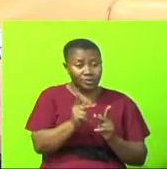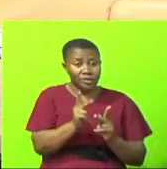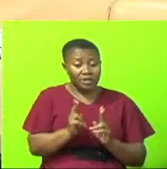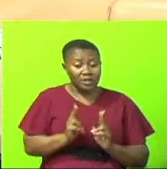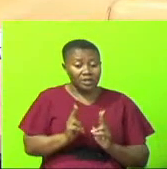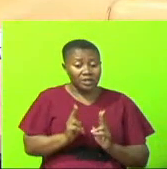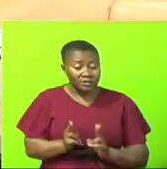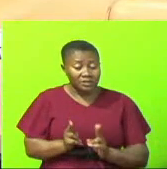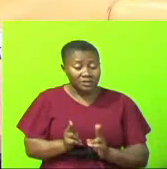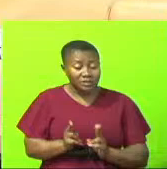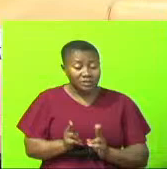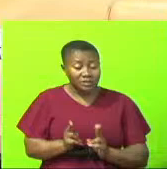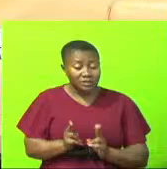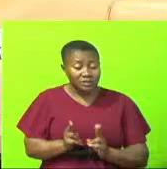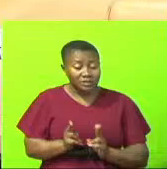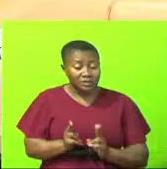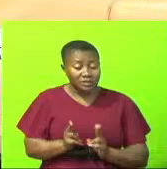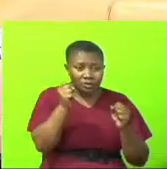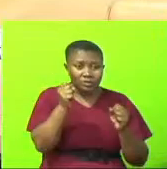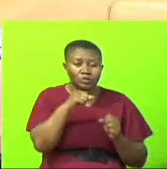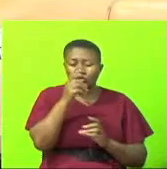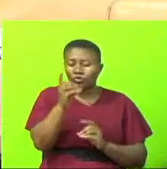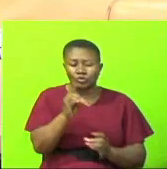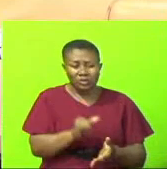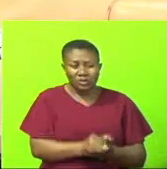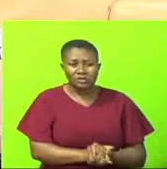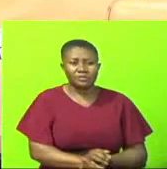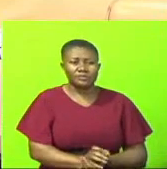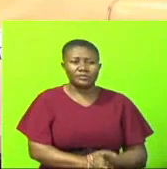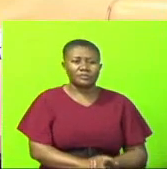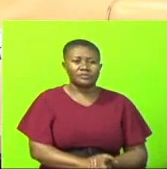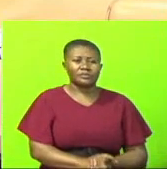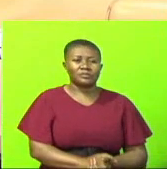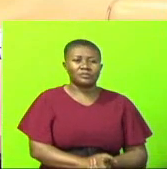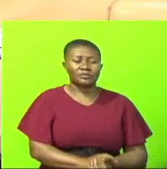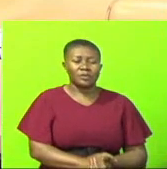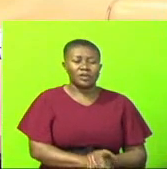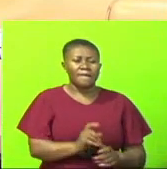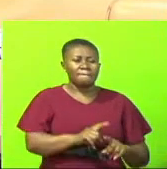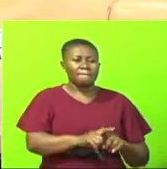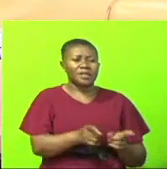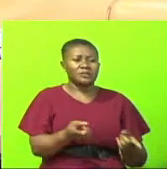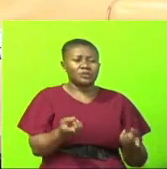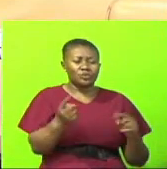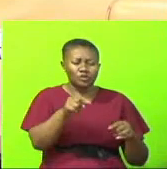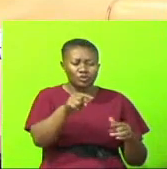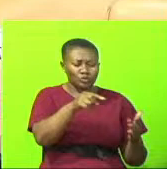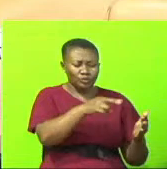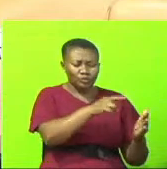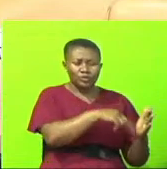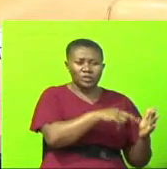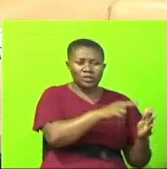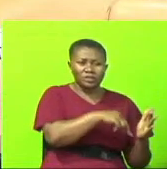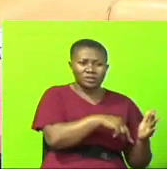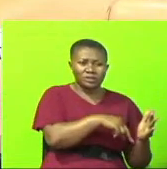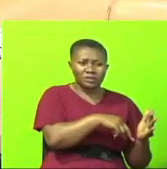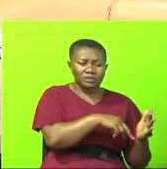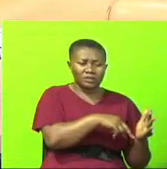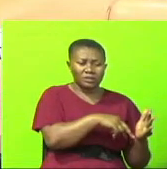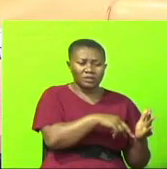of the matter, I will not also belabor that point. But Mr. Speaker, when you look at Order 3,